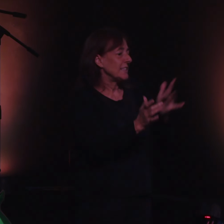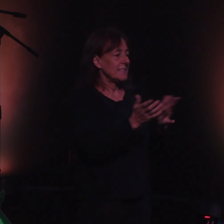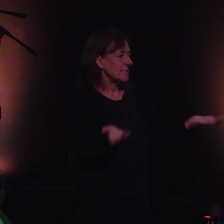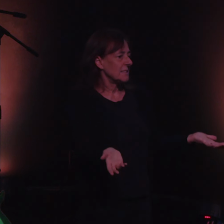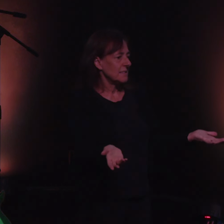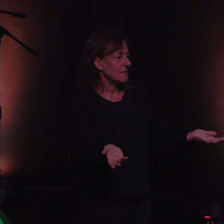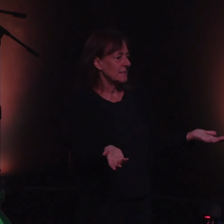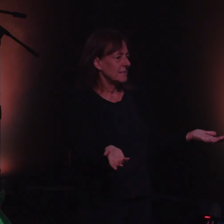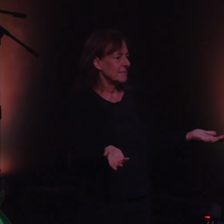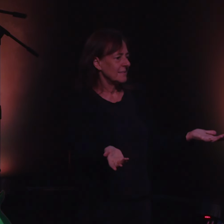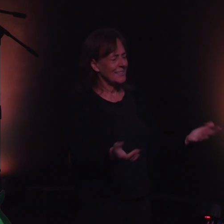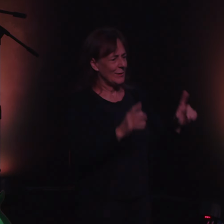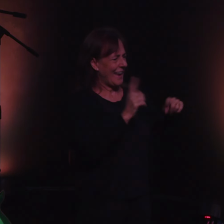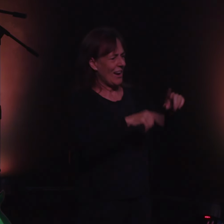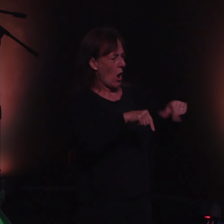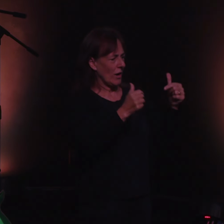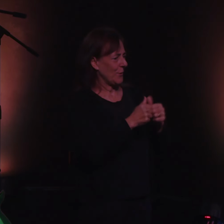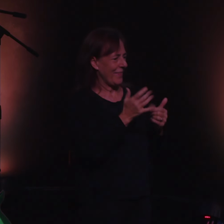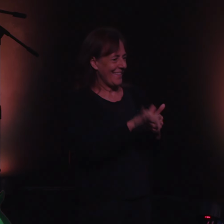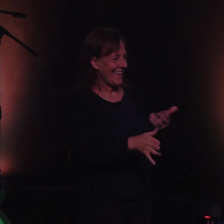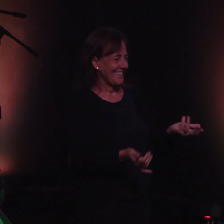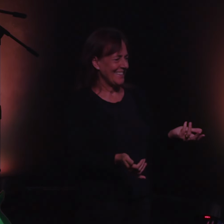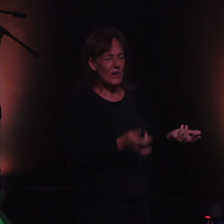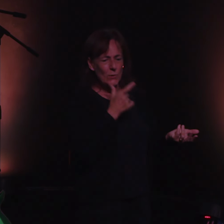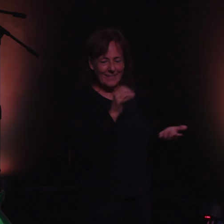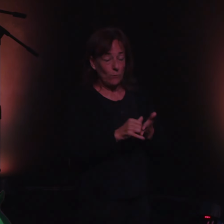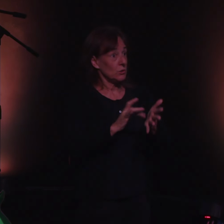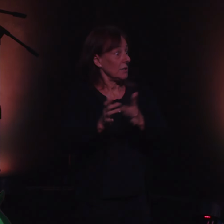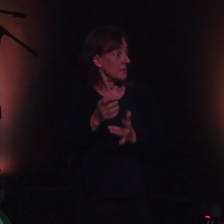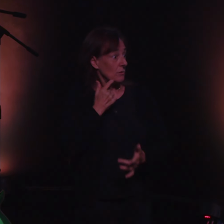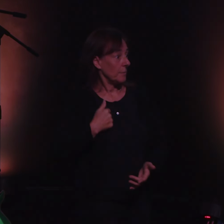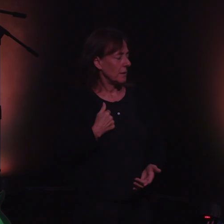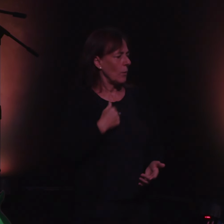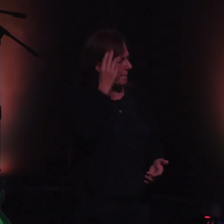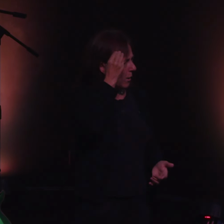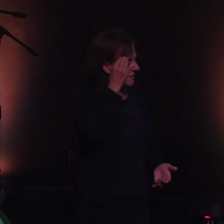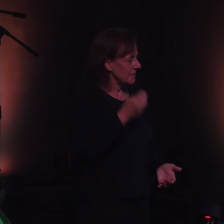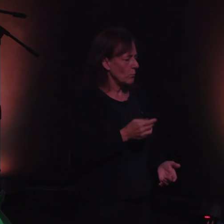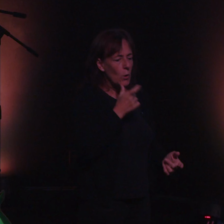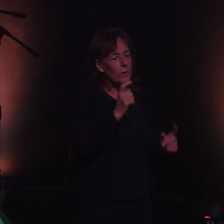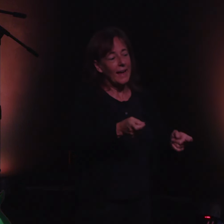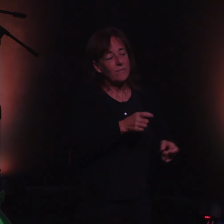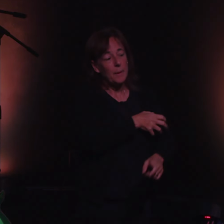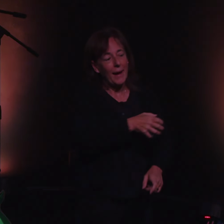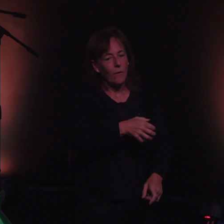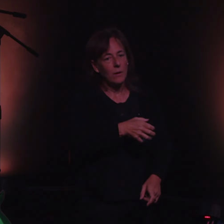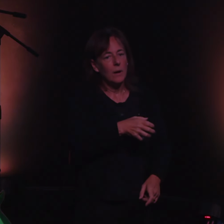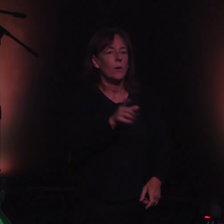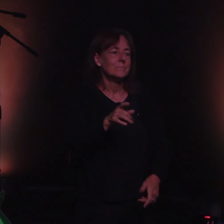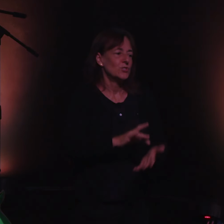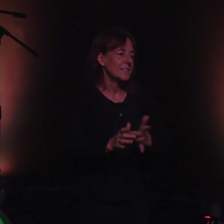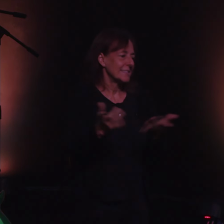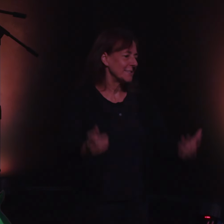can't really they can't really argue with you. Who did this? Jesus. Well, no, it was Moses. Well, who gave him the power?